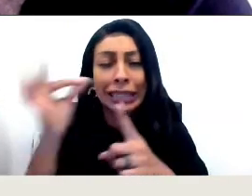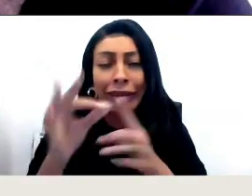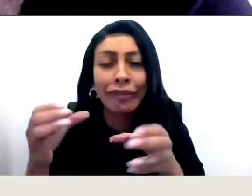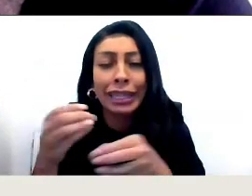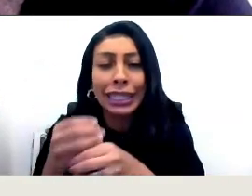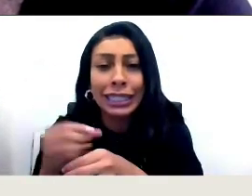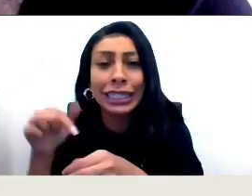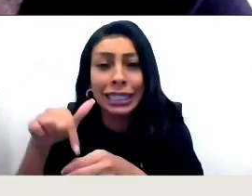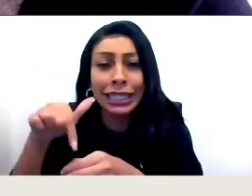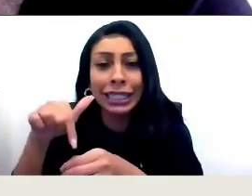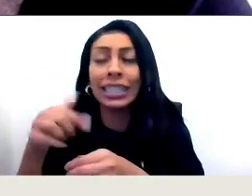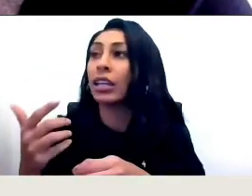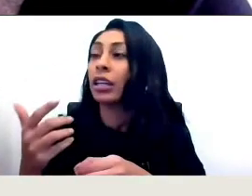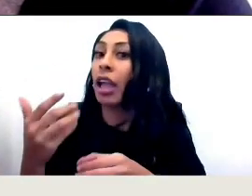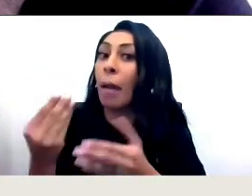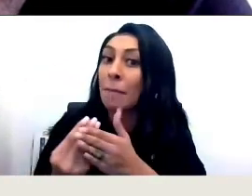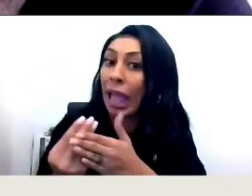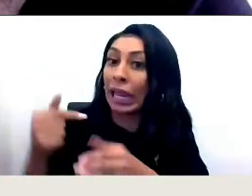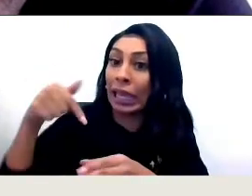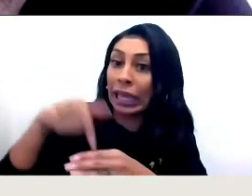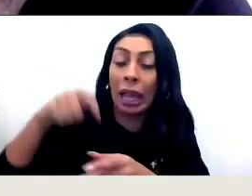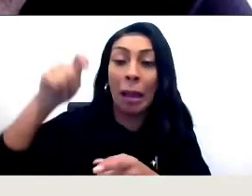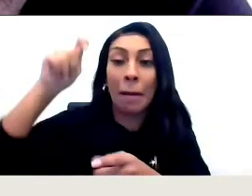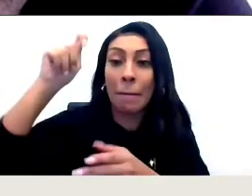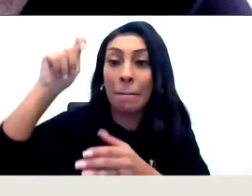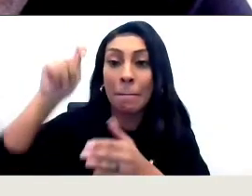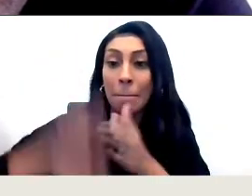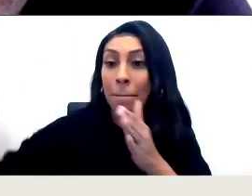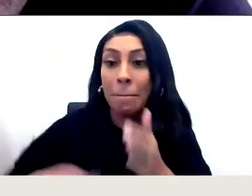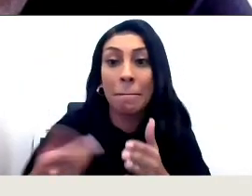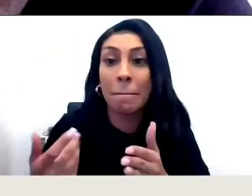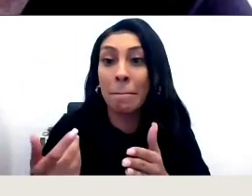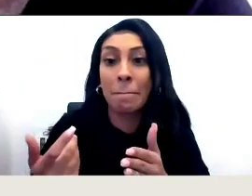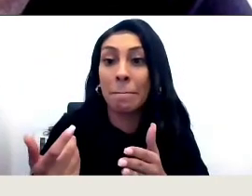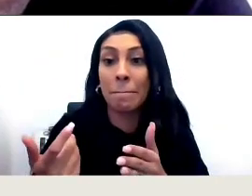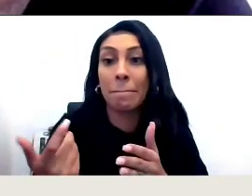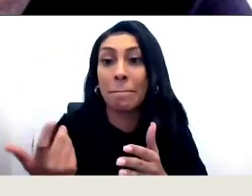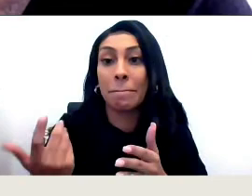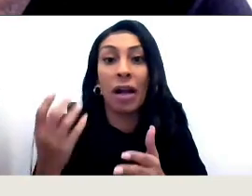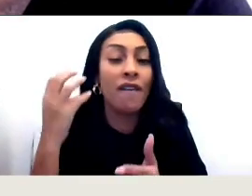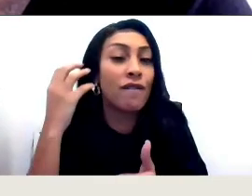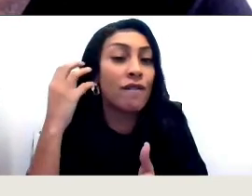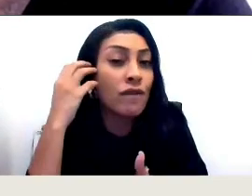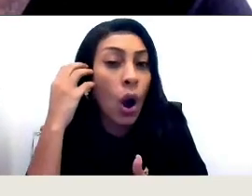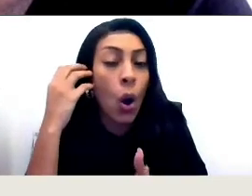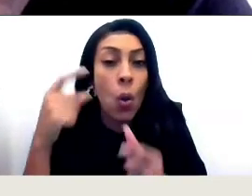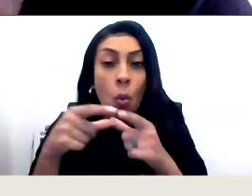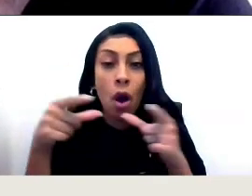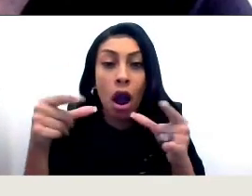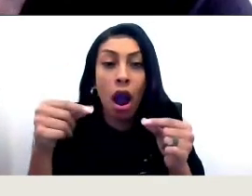have money to buy a phone card to call home,